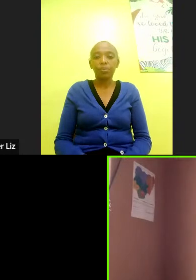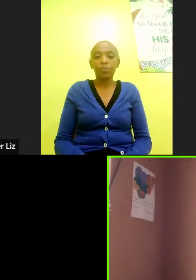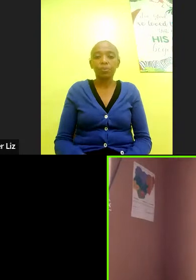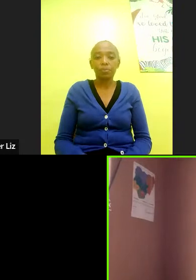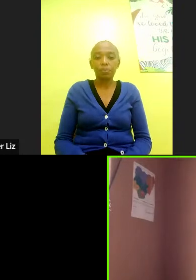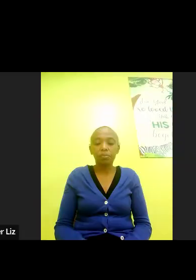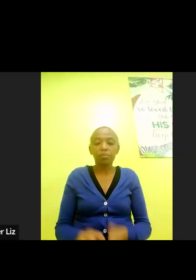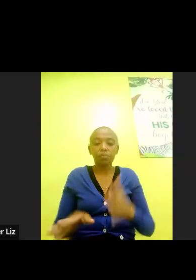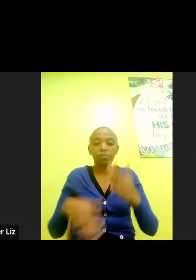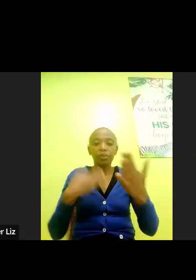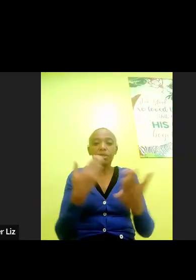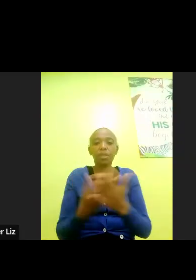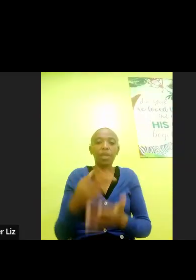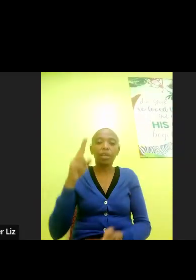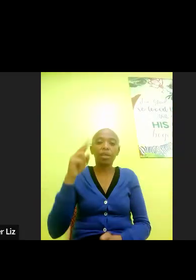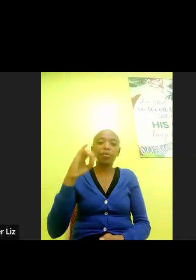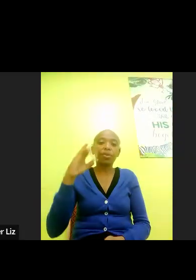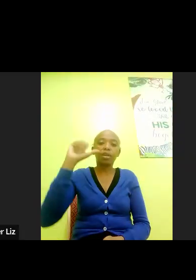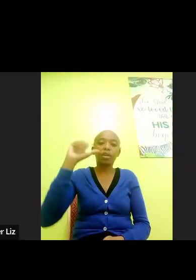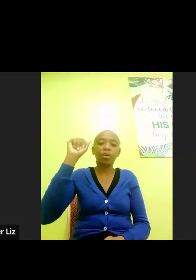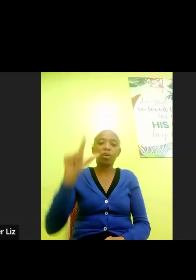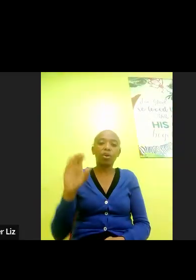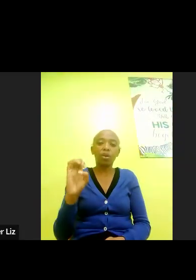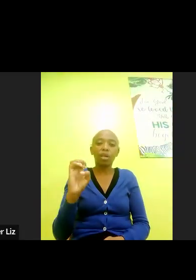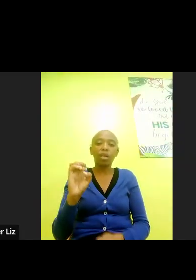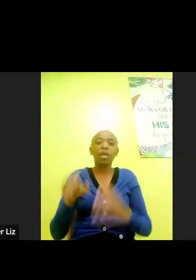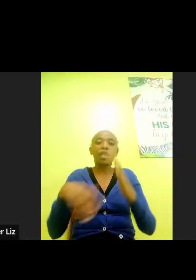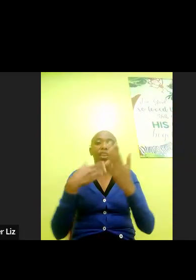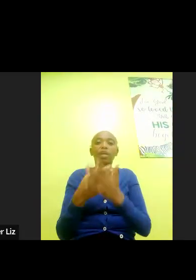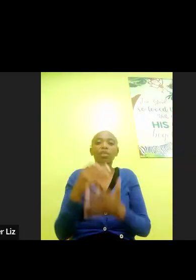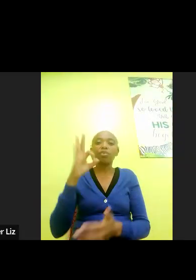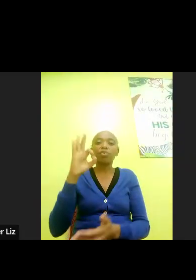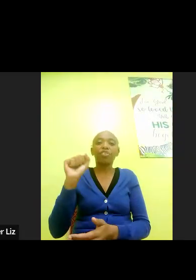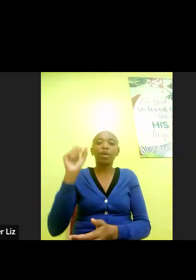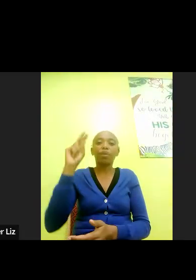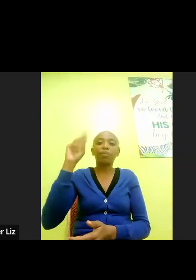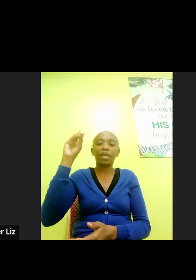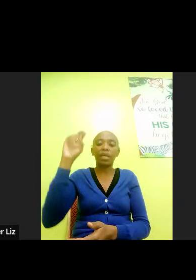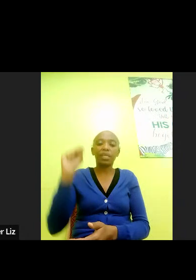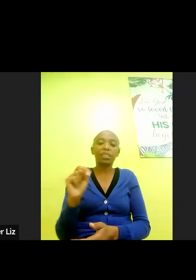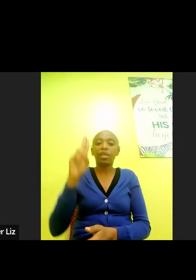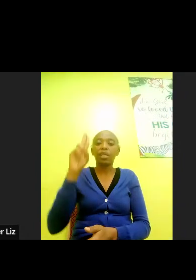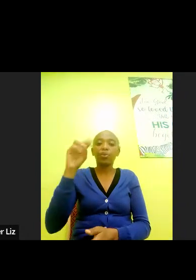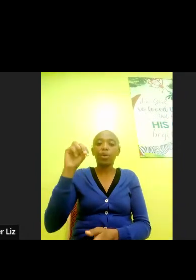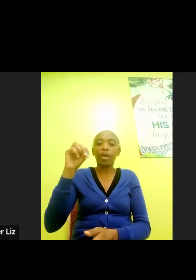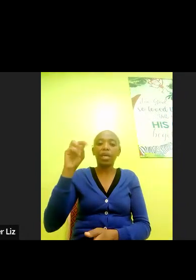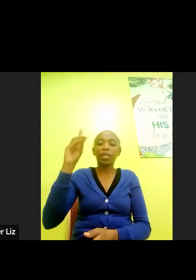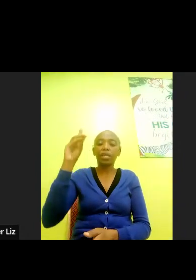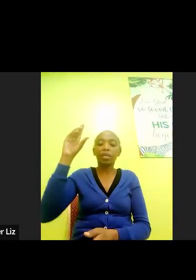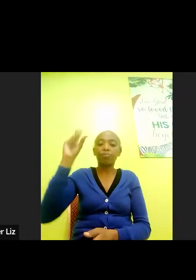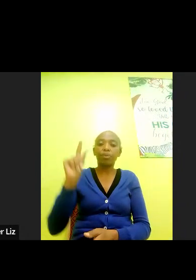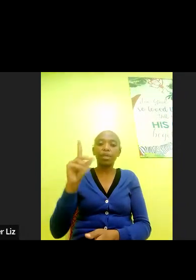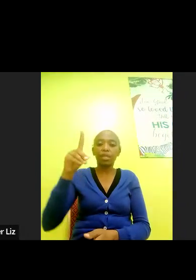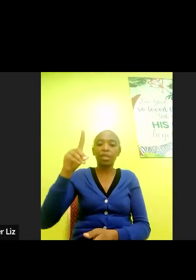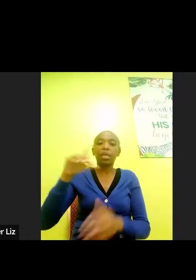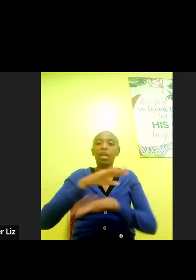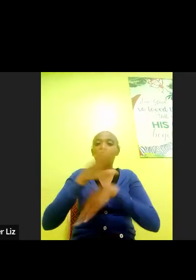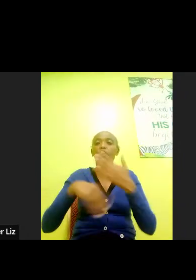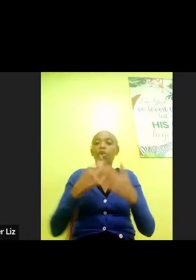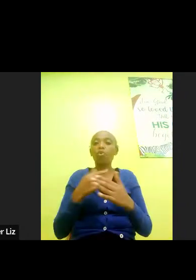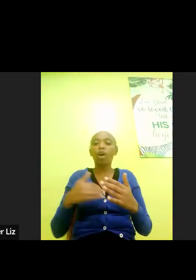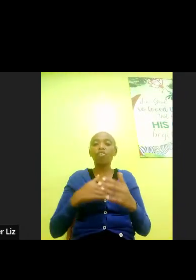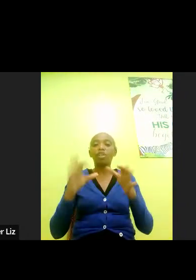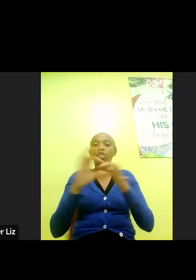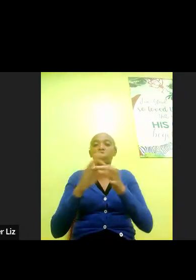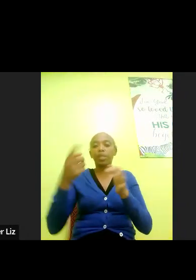Thank you, Nicole. Thanks to Femnet, the UNDP, and all of you who have joined us